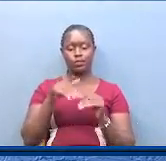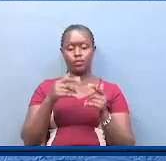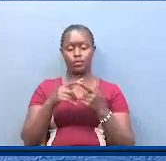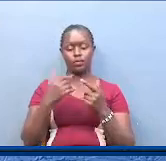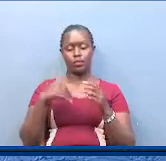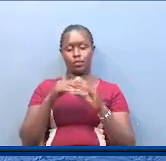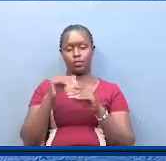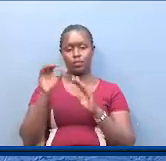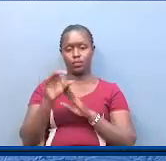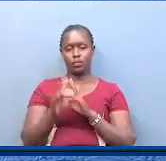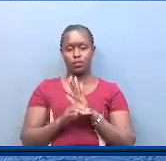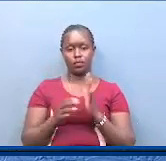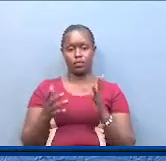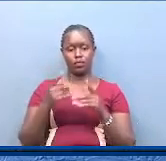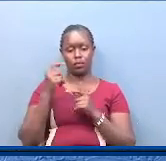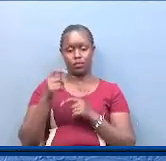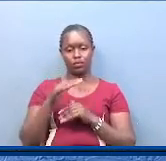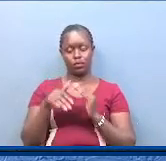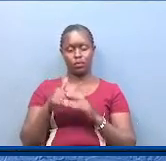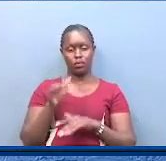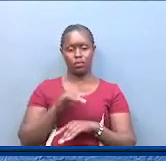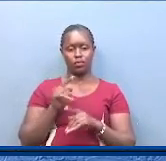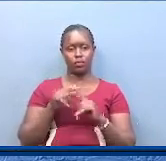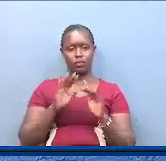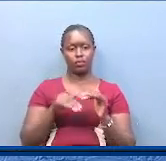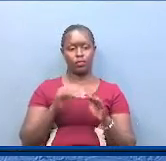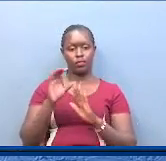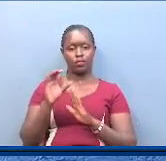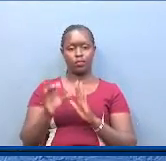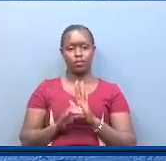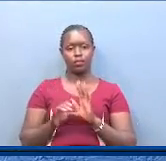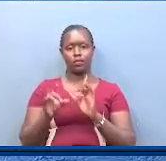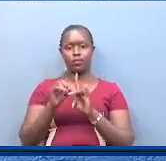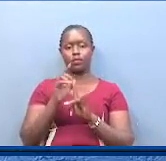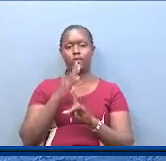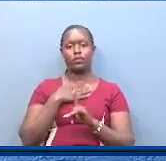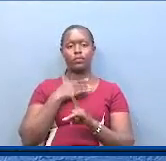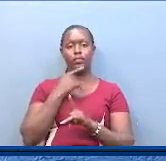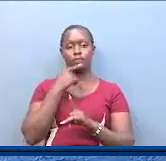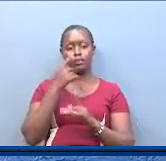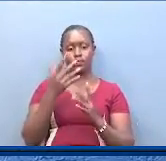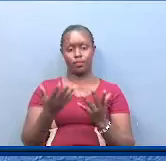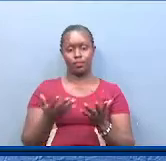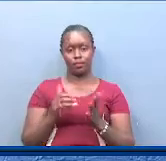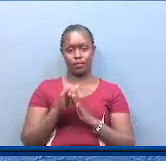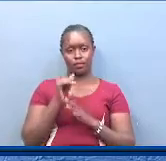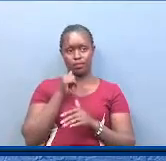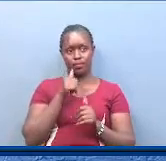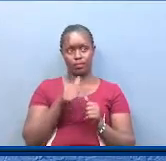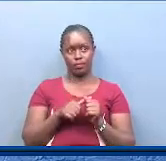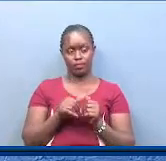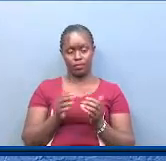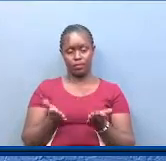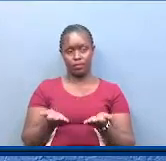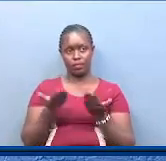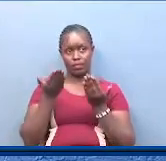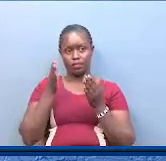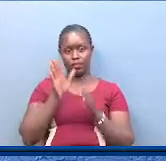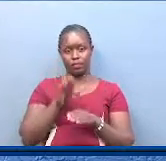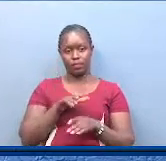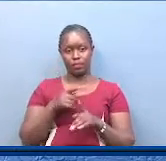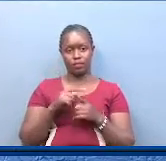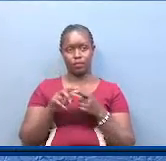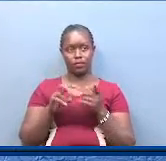in the constitution, where the respect of every woman is enshrined in this constitution. And I want to say, remember Inua Mama was a